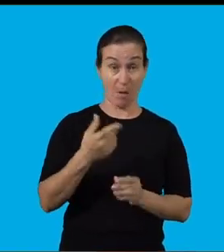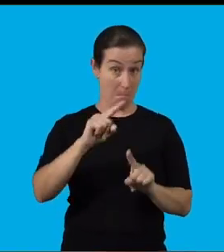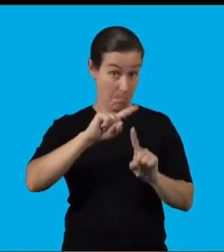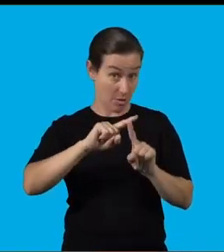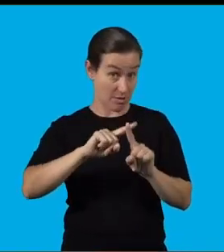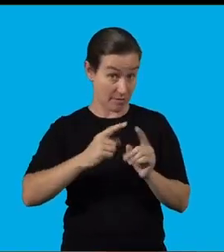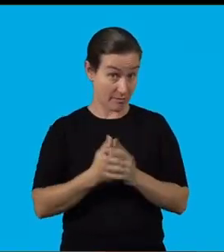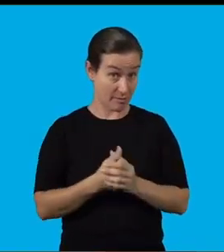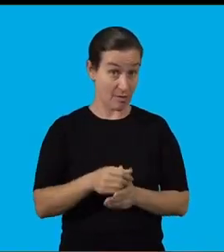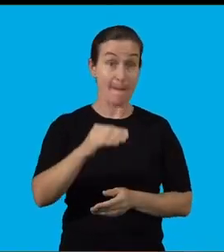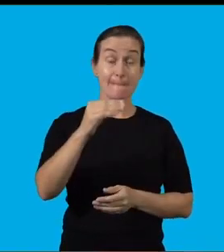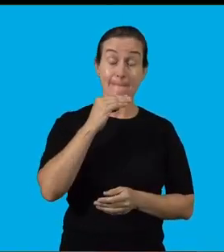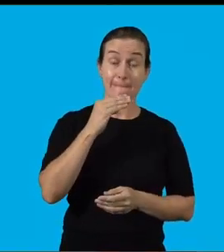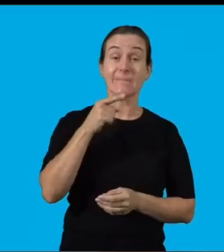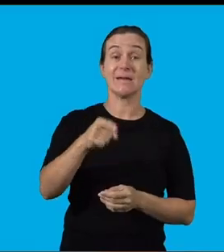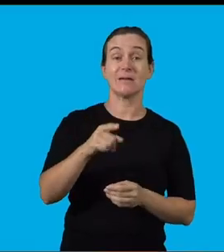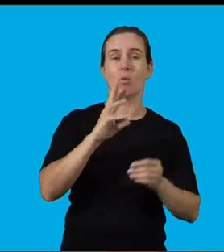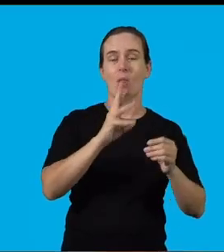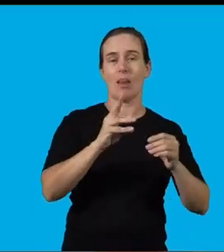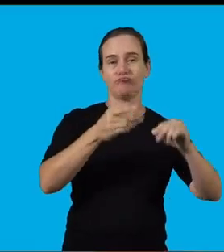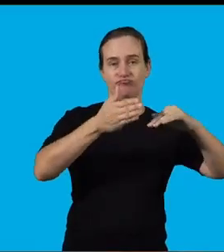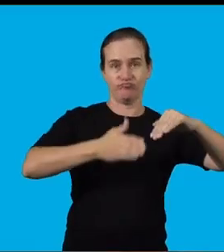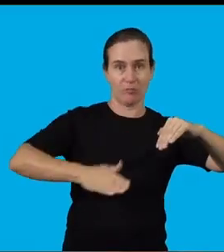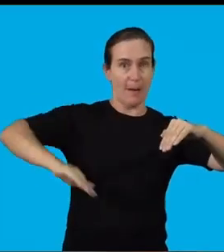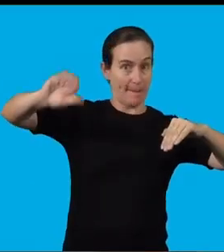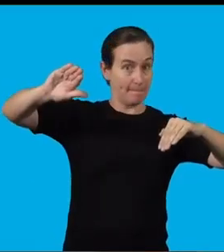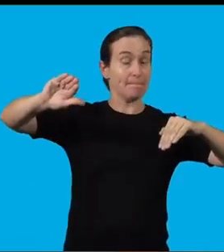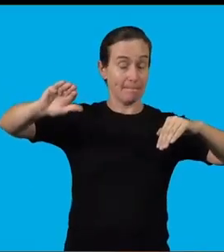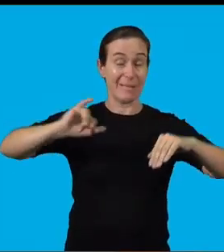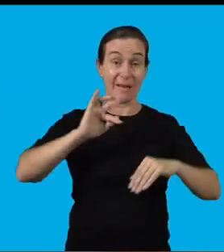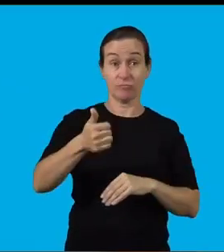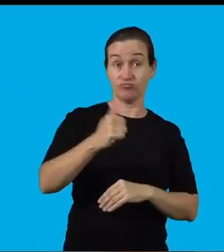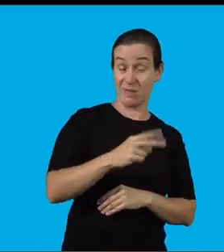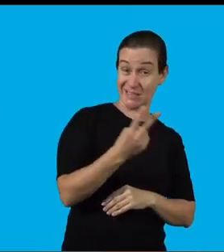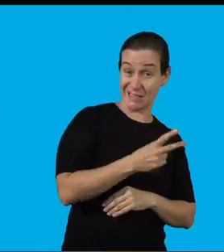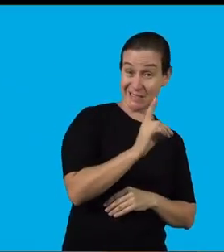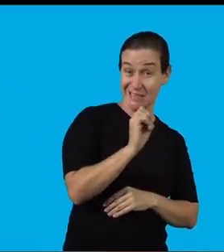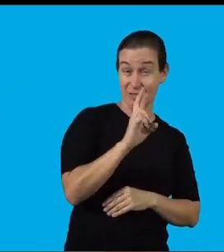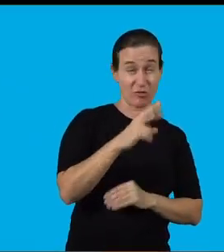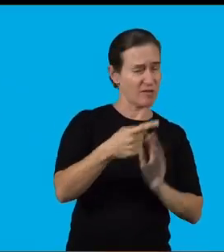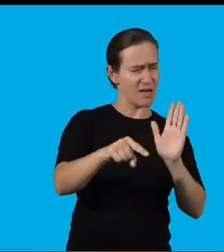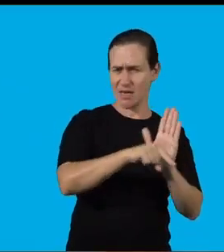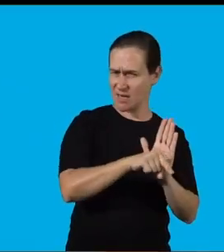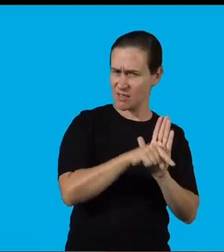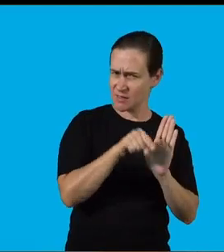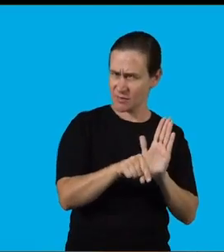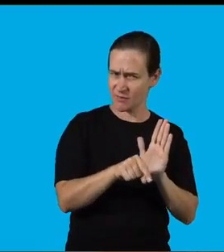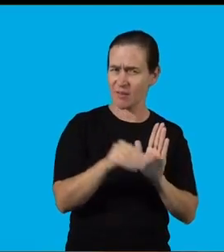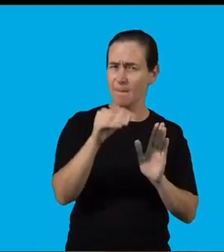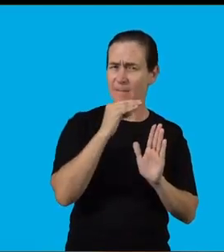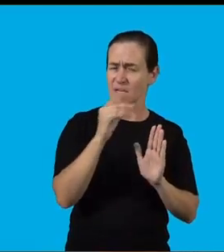is positive, then you have a graph that's concave up. And if your second derivative is